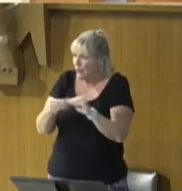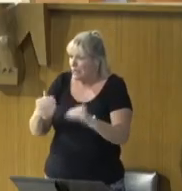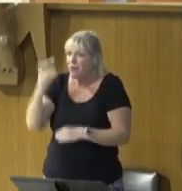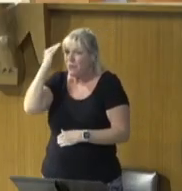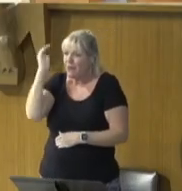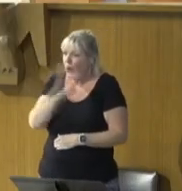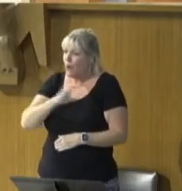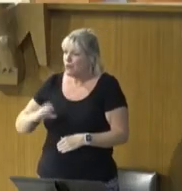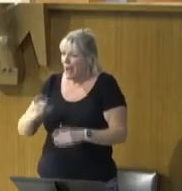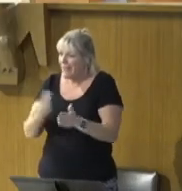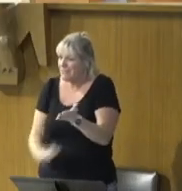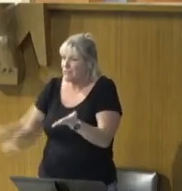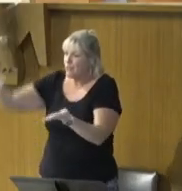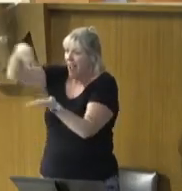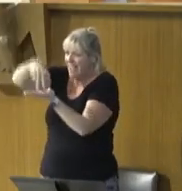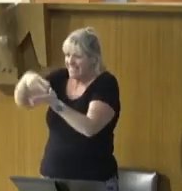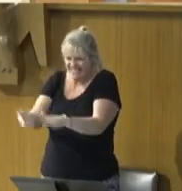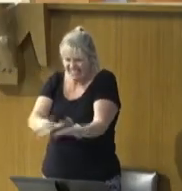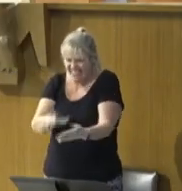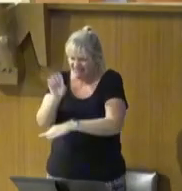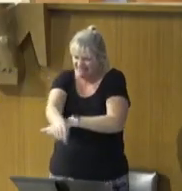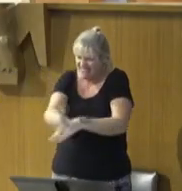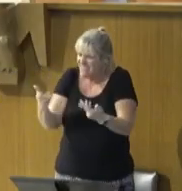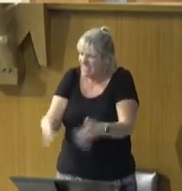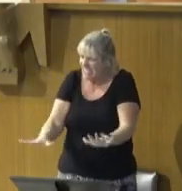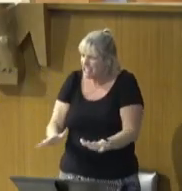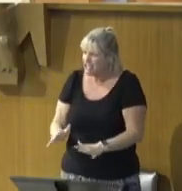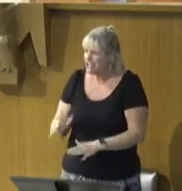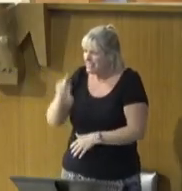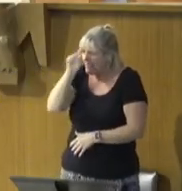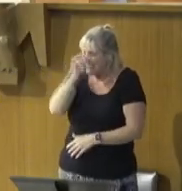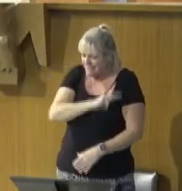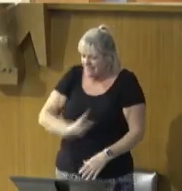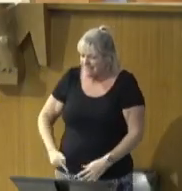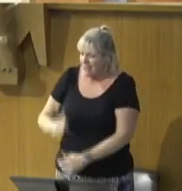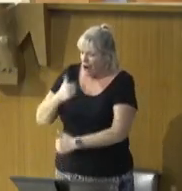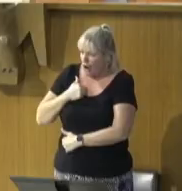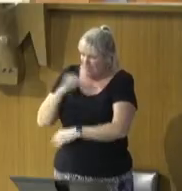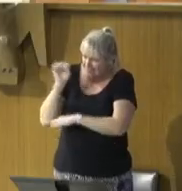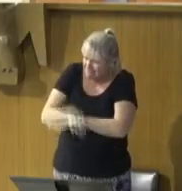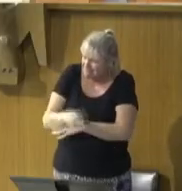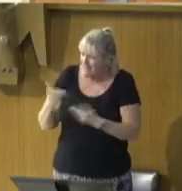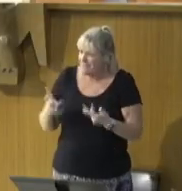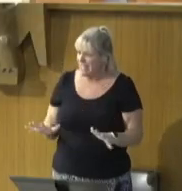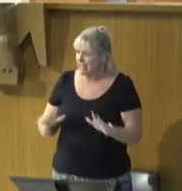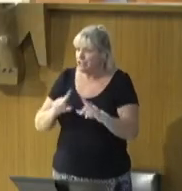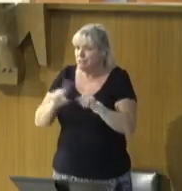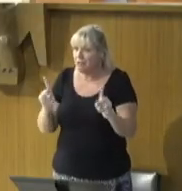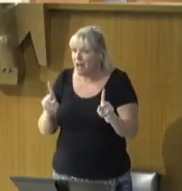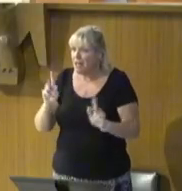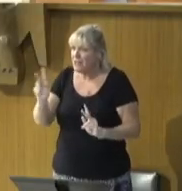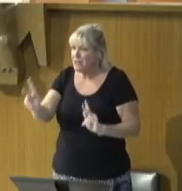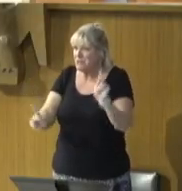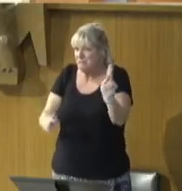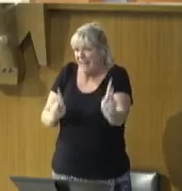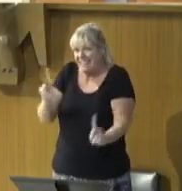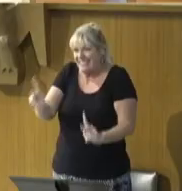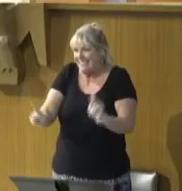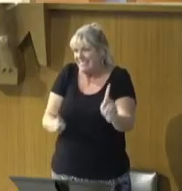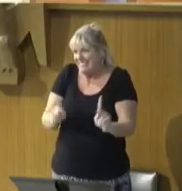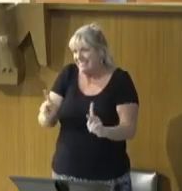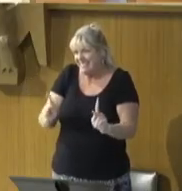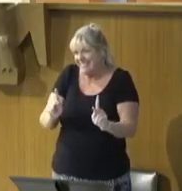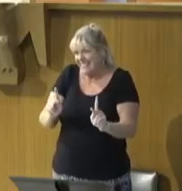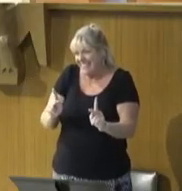that death has been conquered that the armies of Pharaoh have been defeated. But humanity has created our own hells here